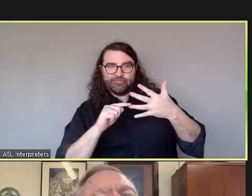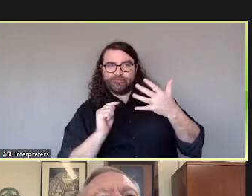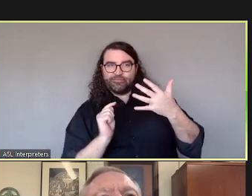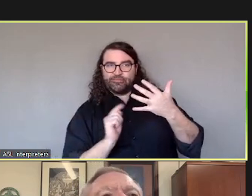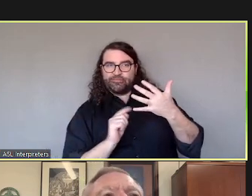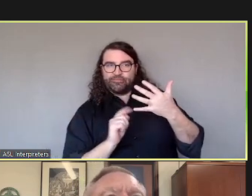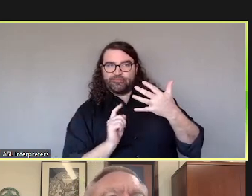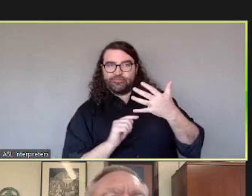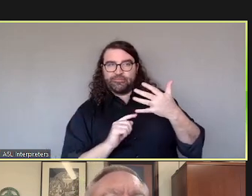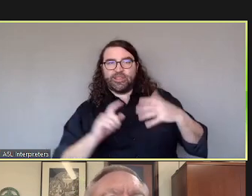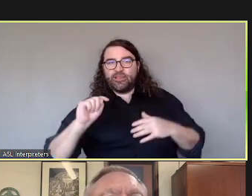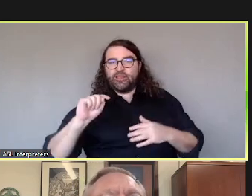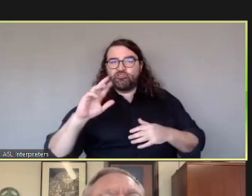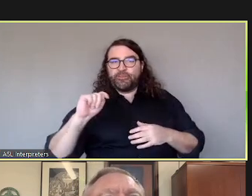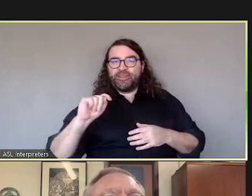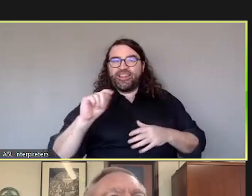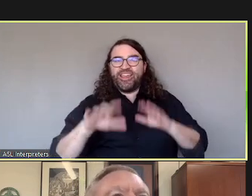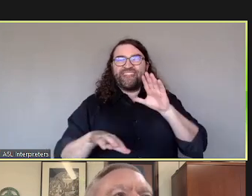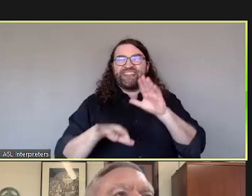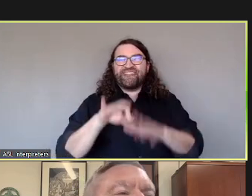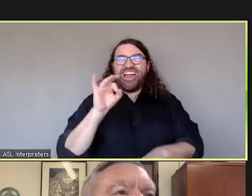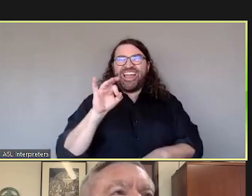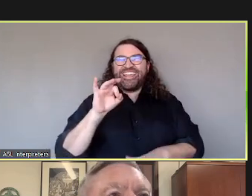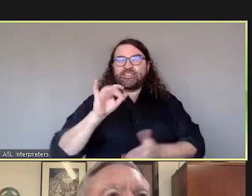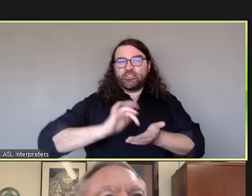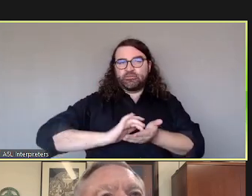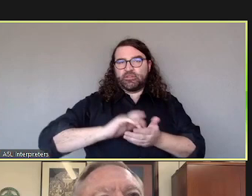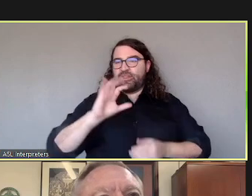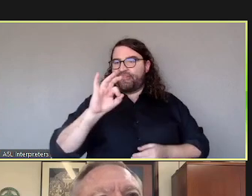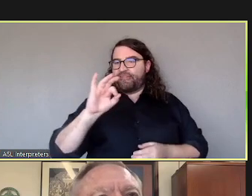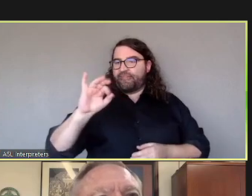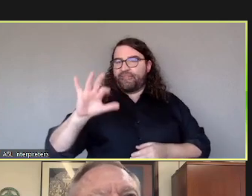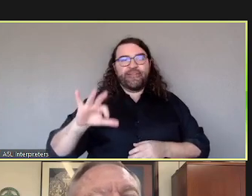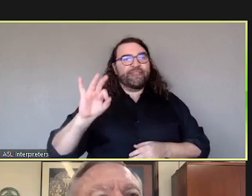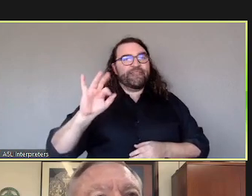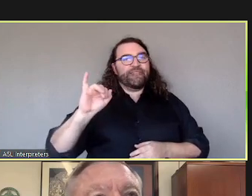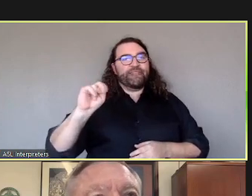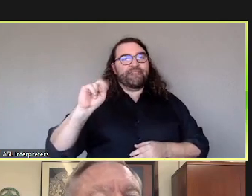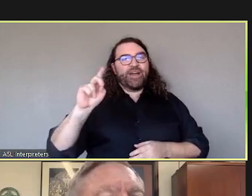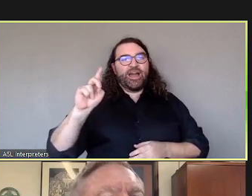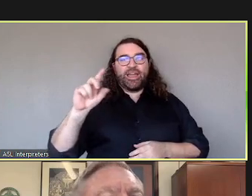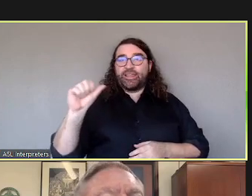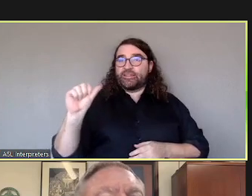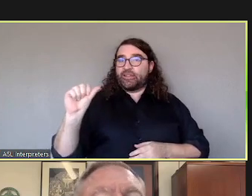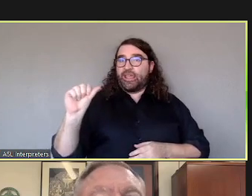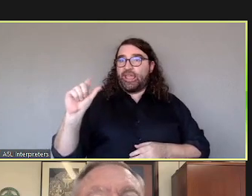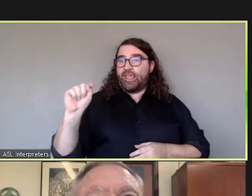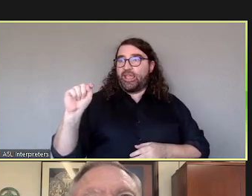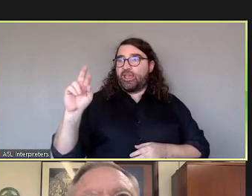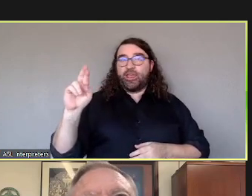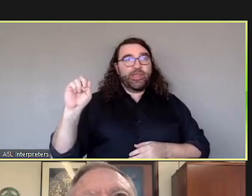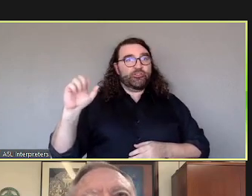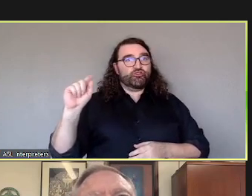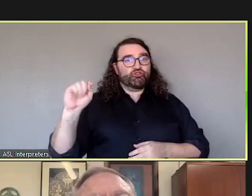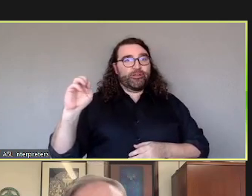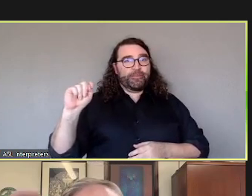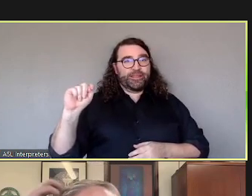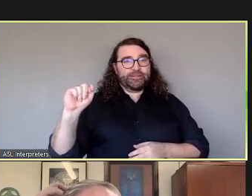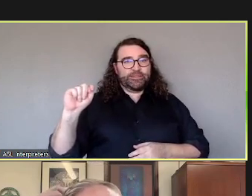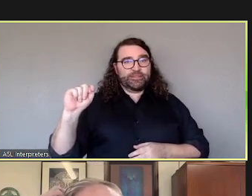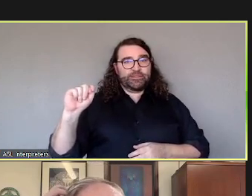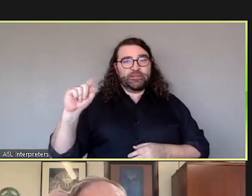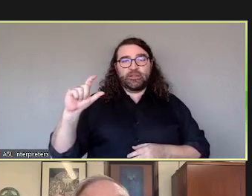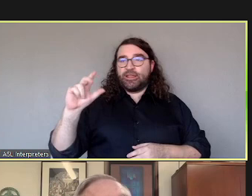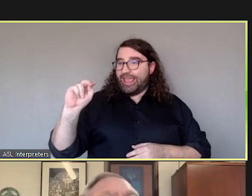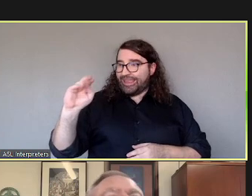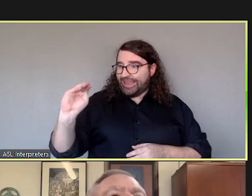findatreatmentnm.com. That's where you go if you need Paxlovid. If you're my patient, you probably are texting me like everybody does, asking me for